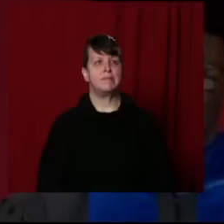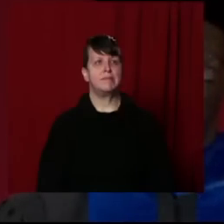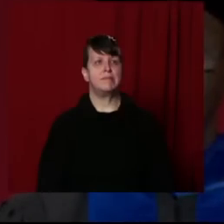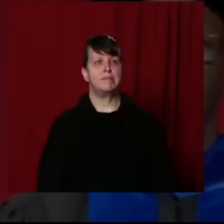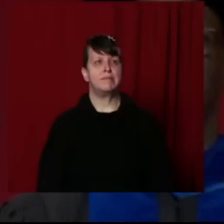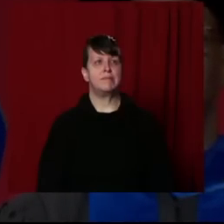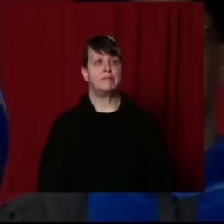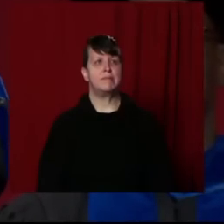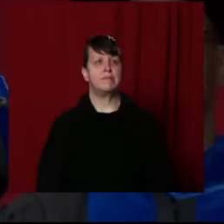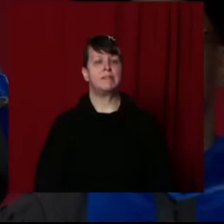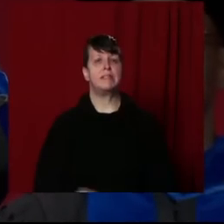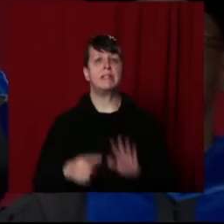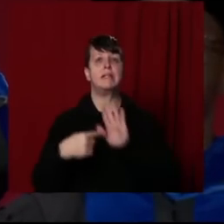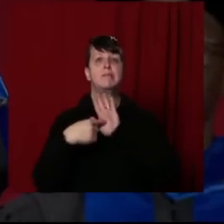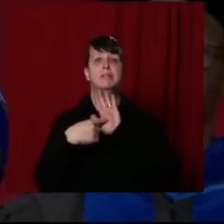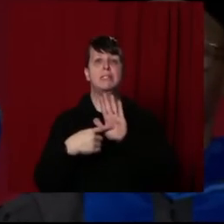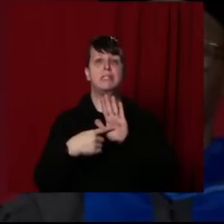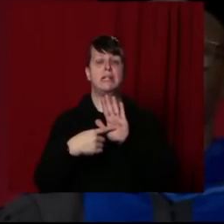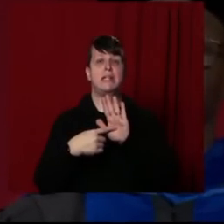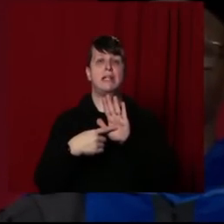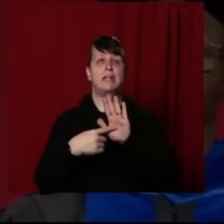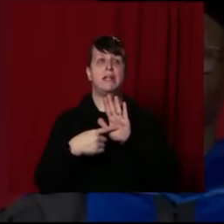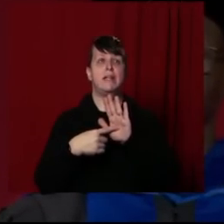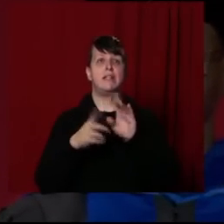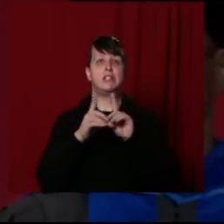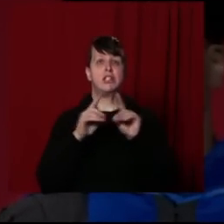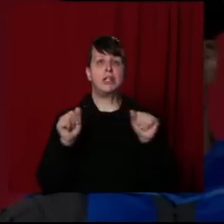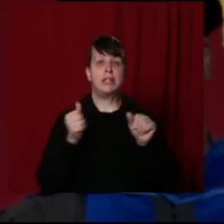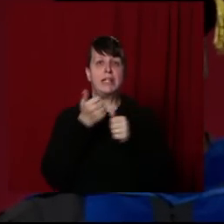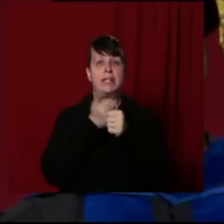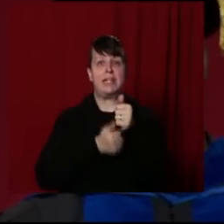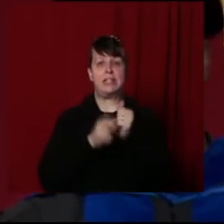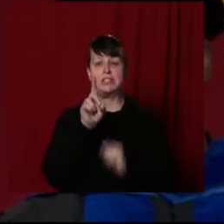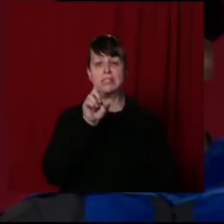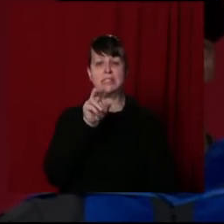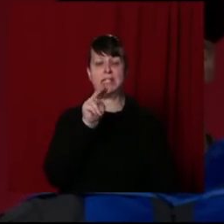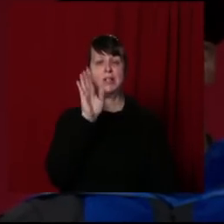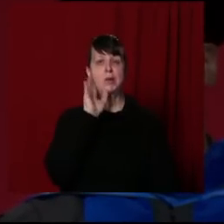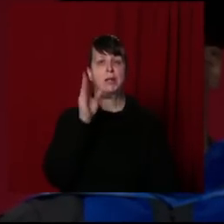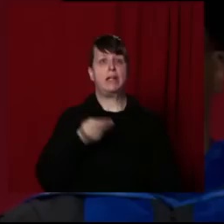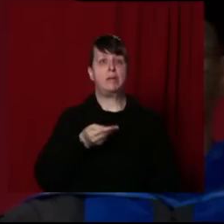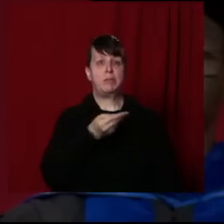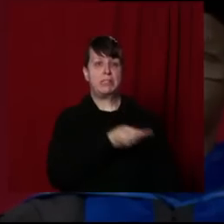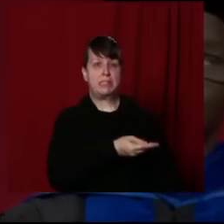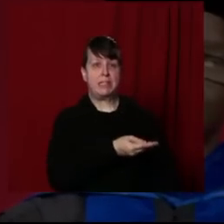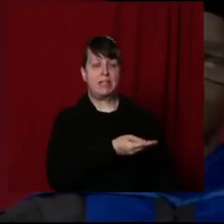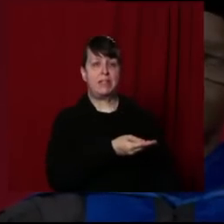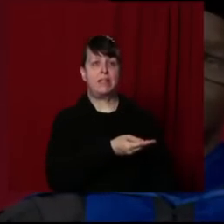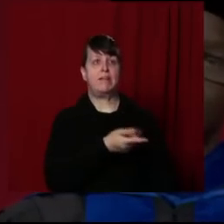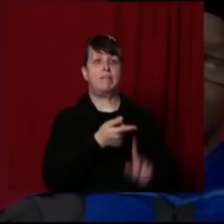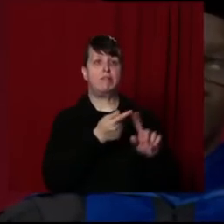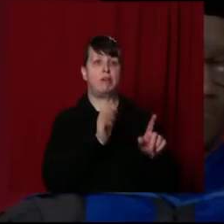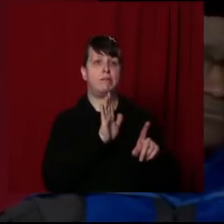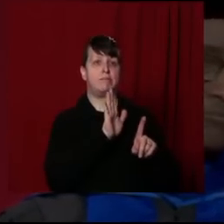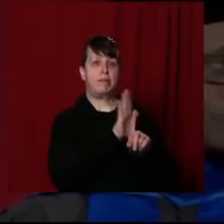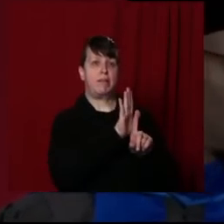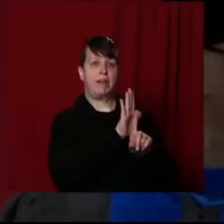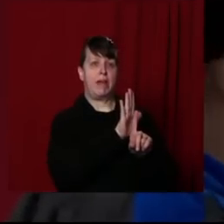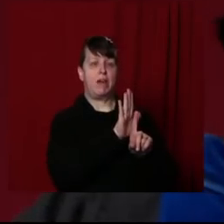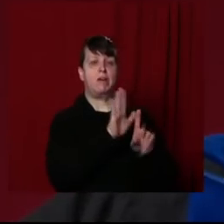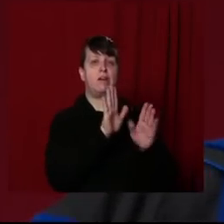In presenting the candidates for degrees, each dean will present the candidates from his or her college or